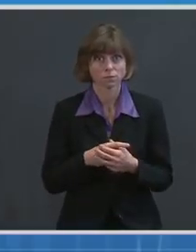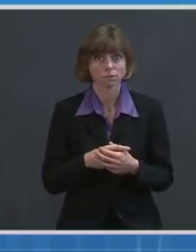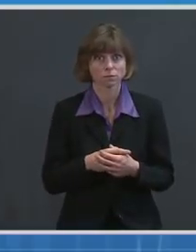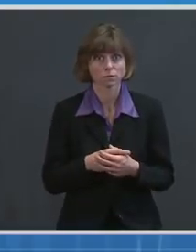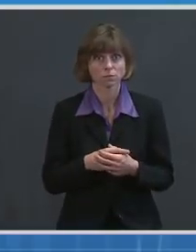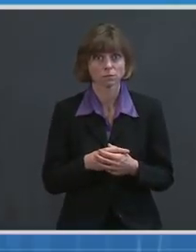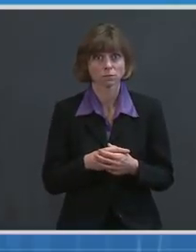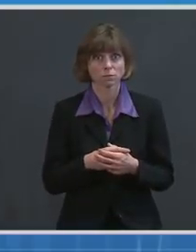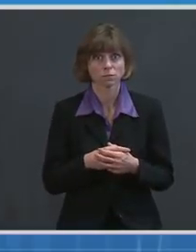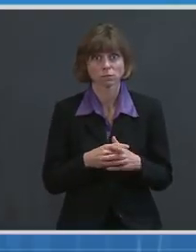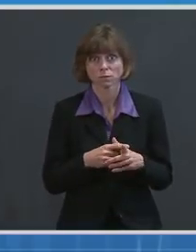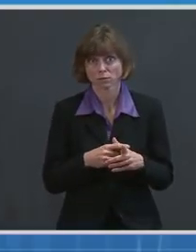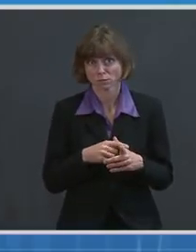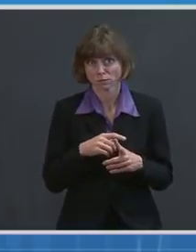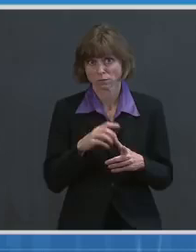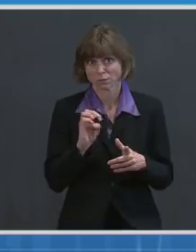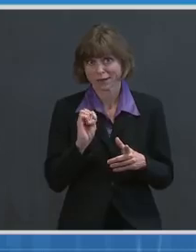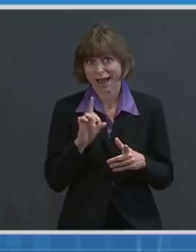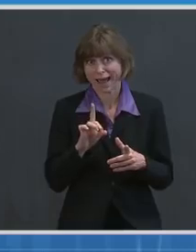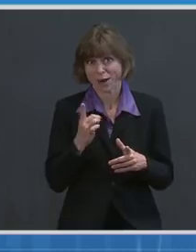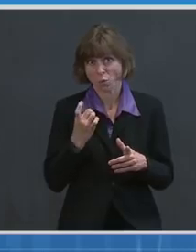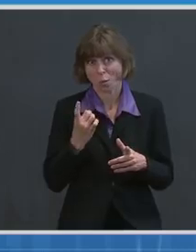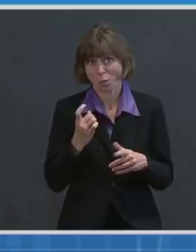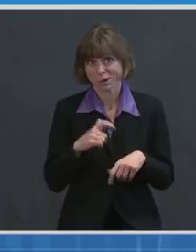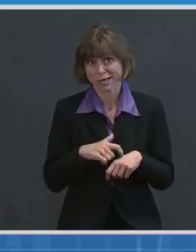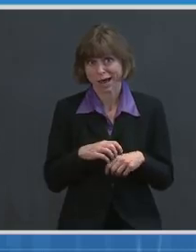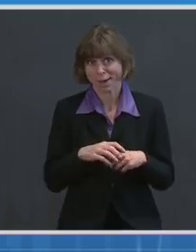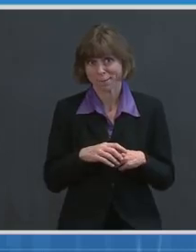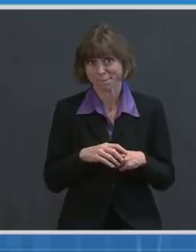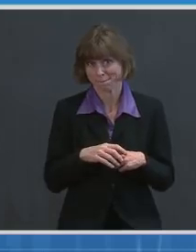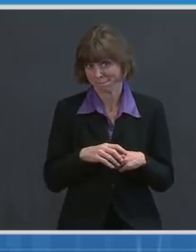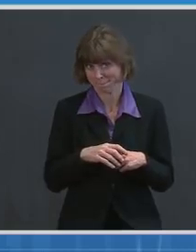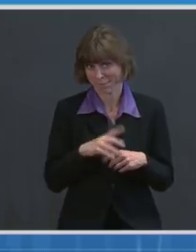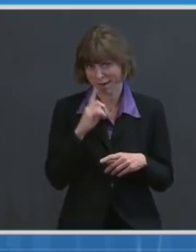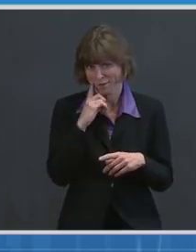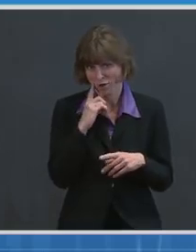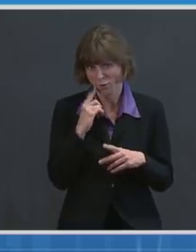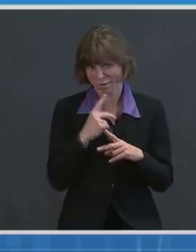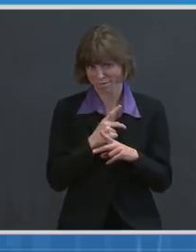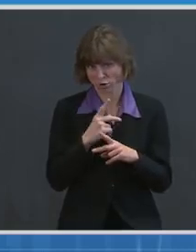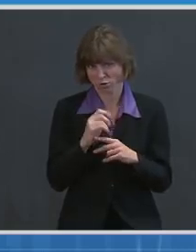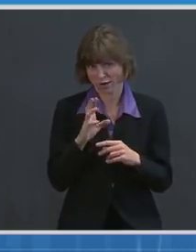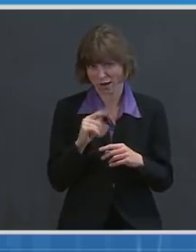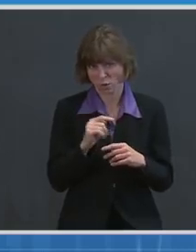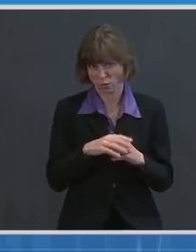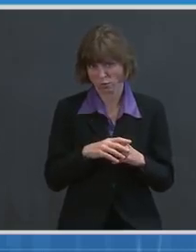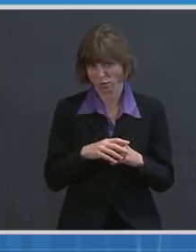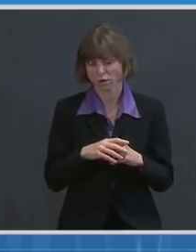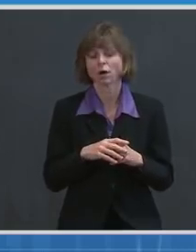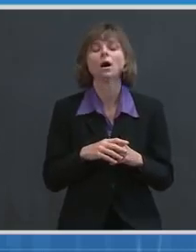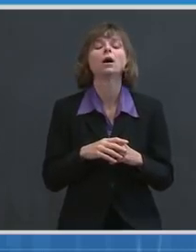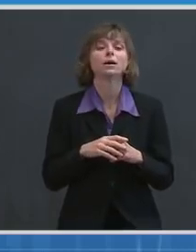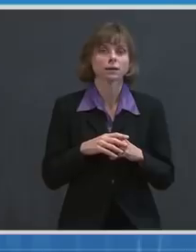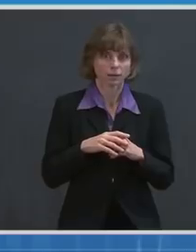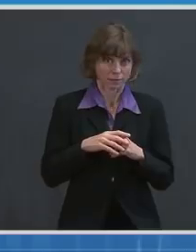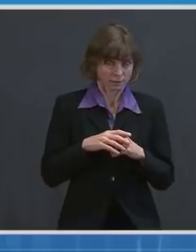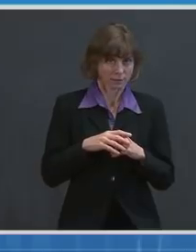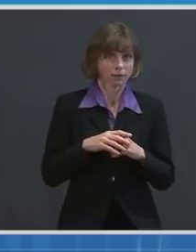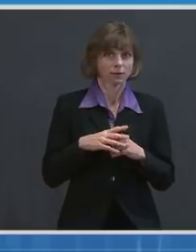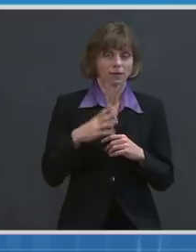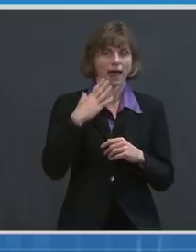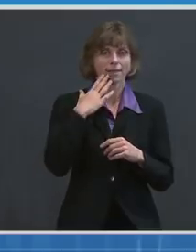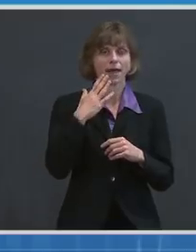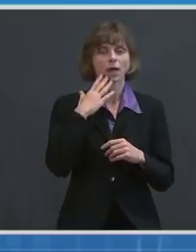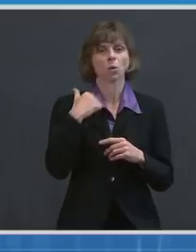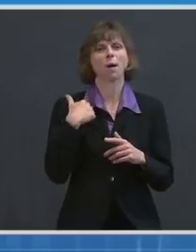All right, I'm going to try Ed one more time. I think he figured it out. I did, thank you. And let me follow